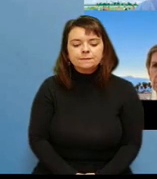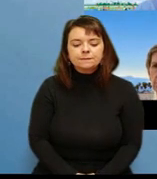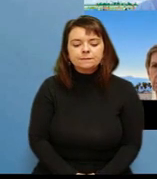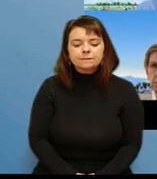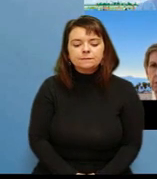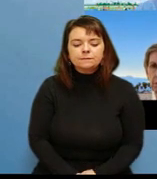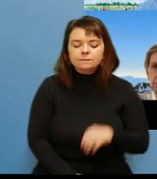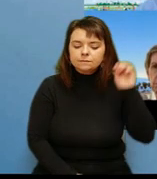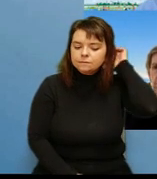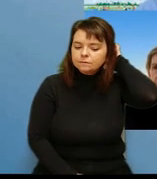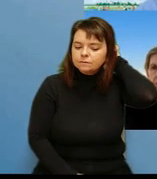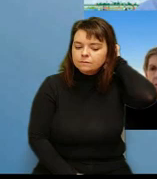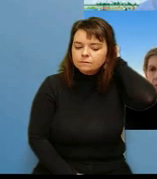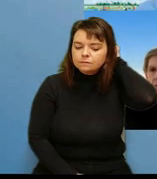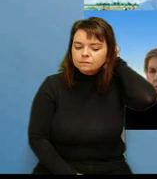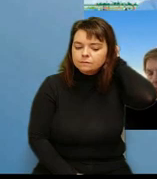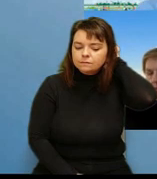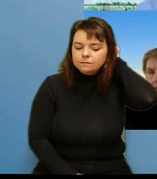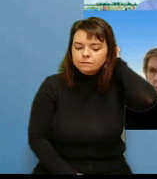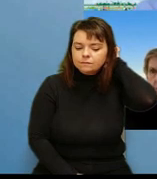Yeah, thanks, Tracy. Chris.